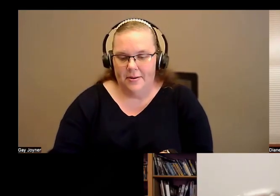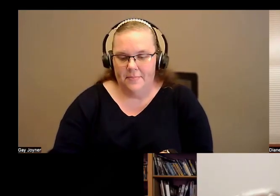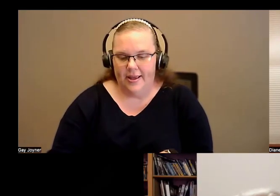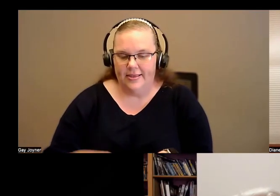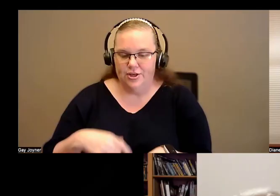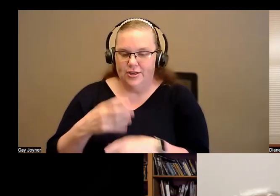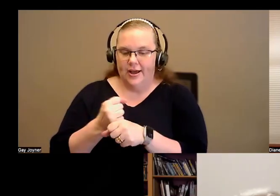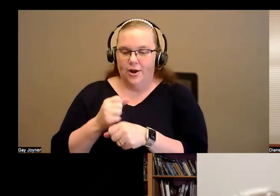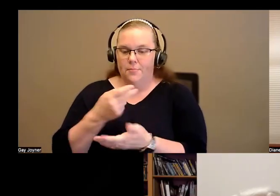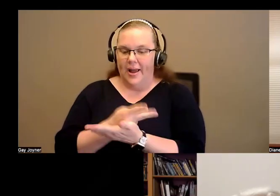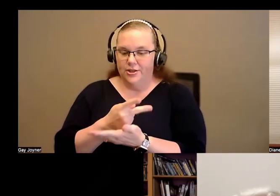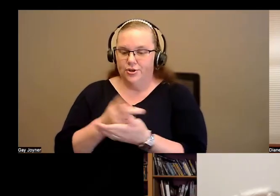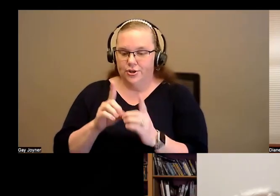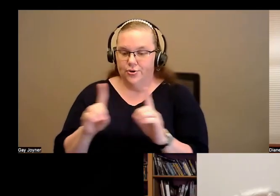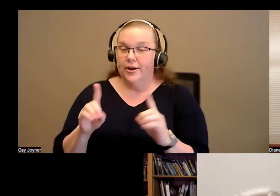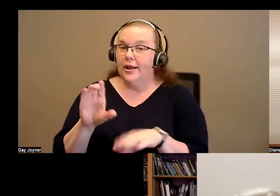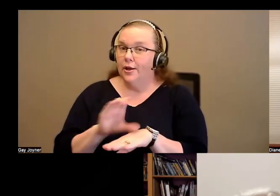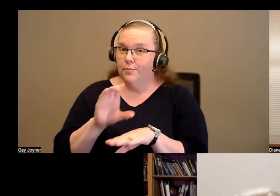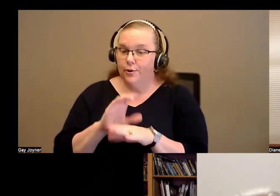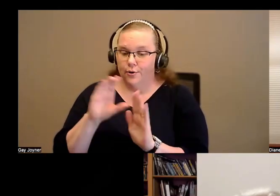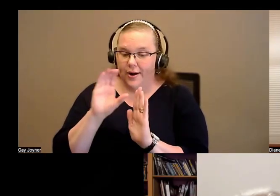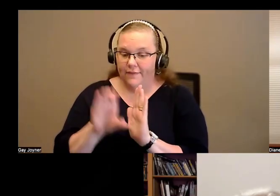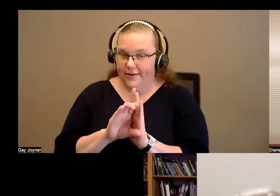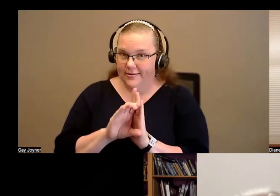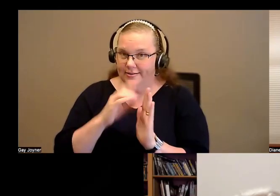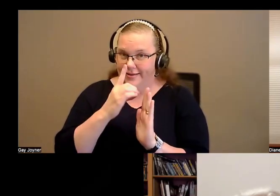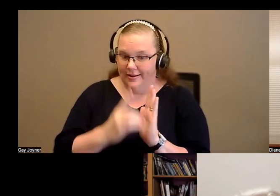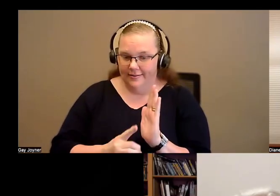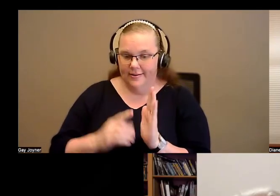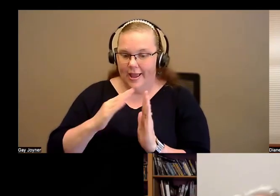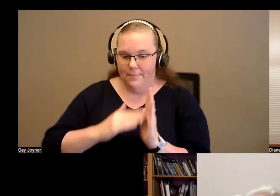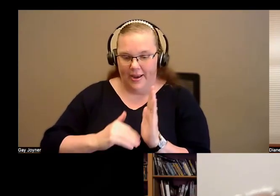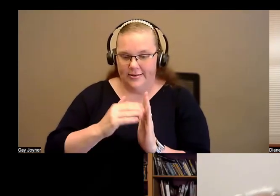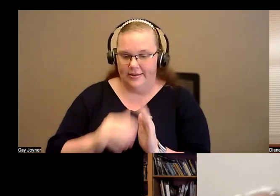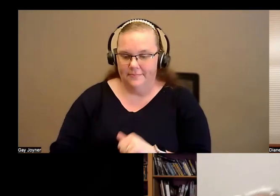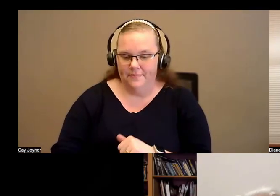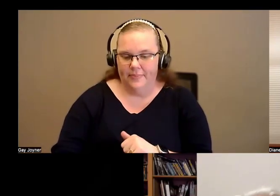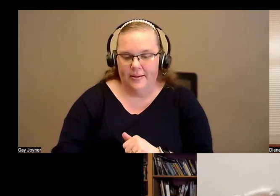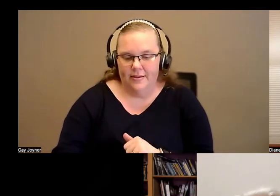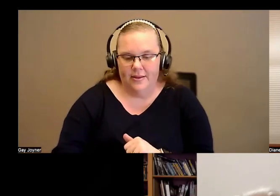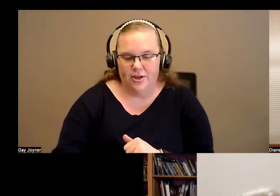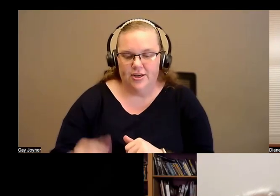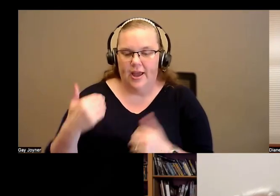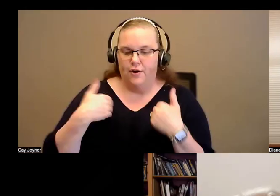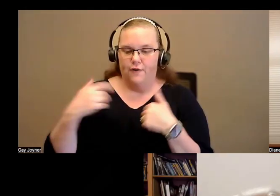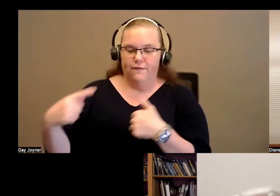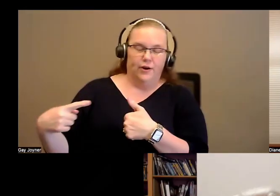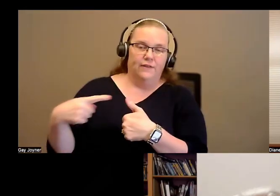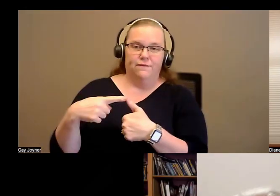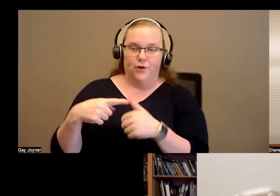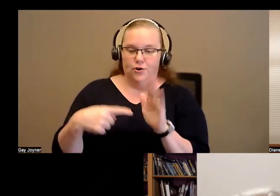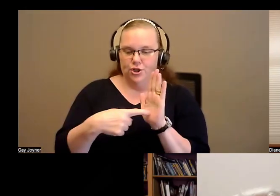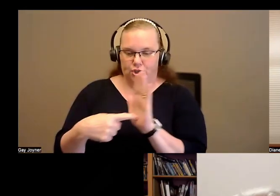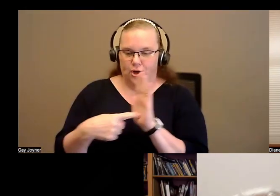Mm. And then she got her master's degree in computer graphic design and painting. She Wow. had her